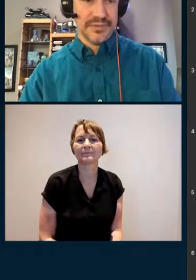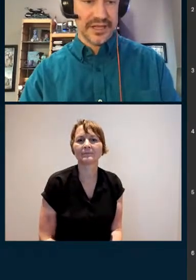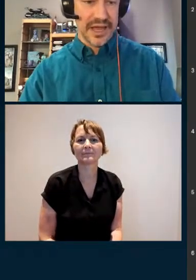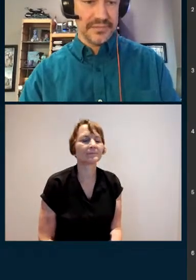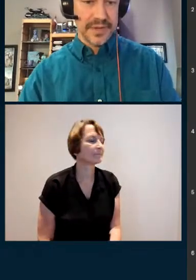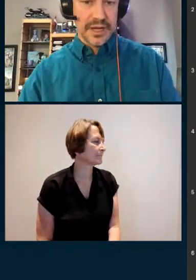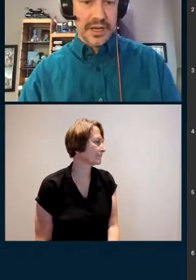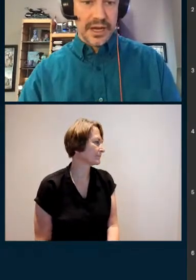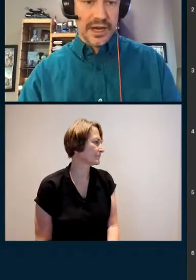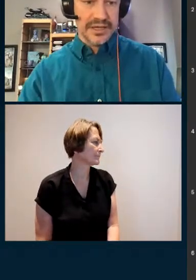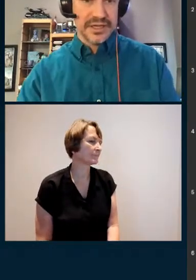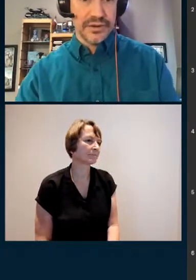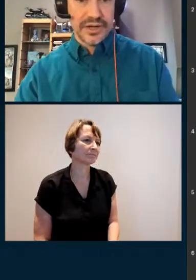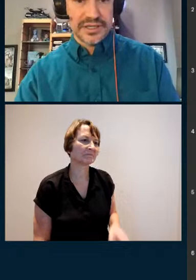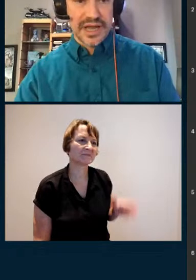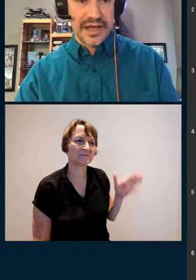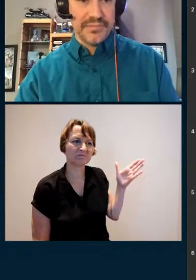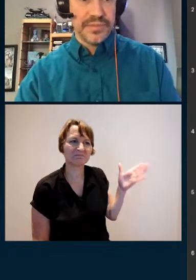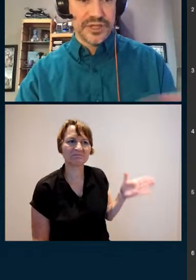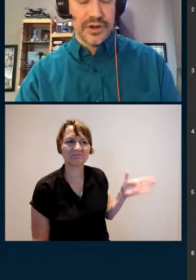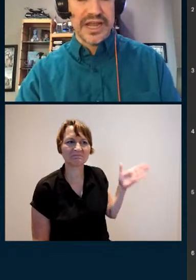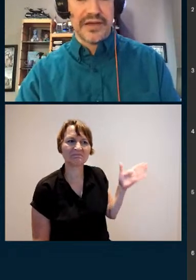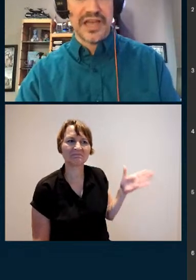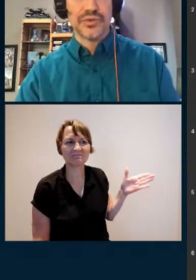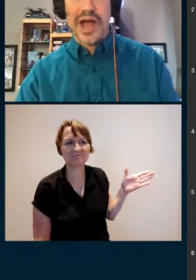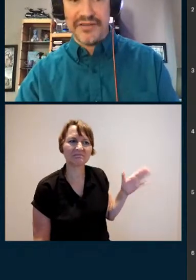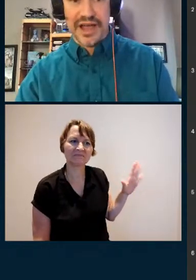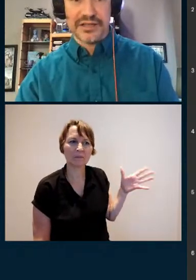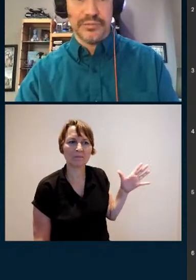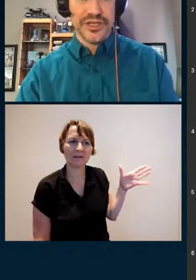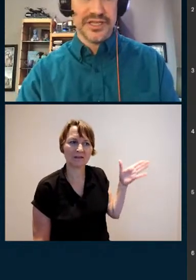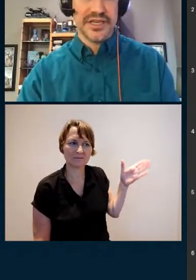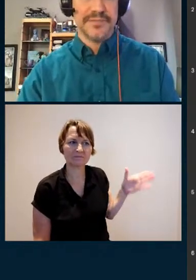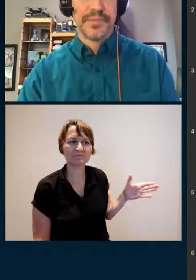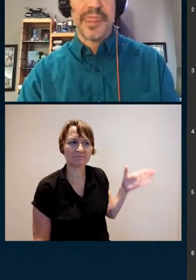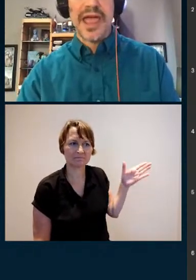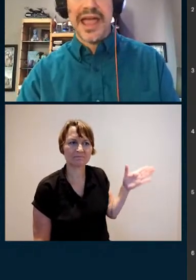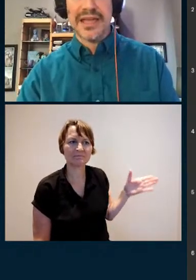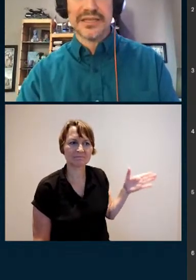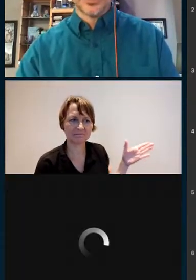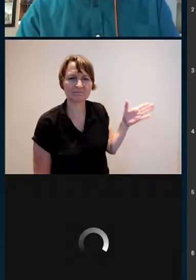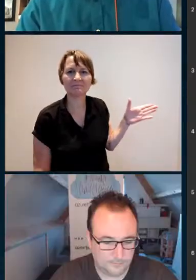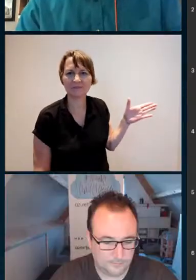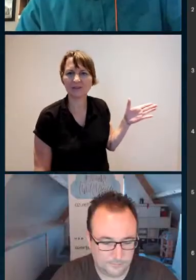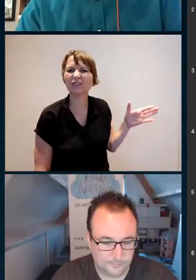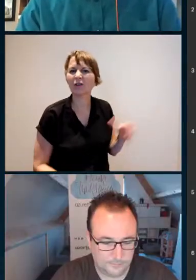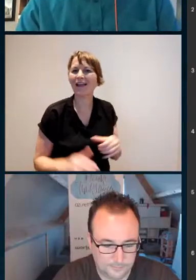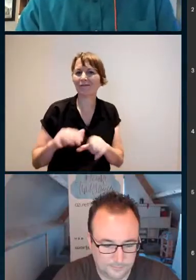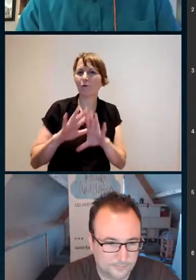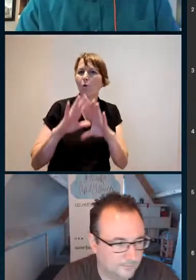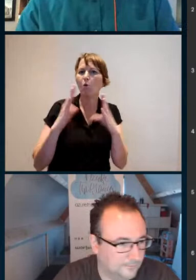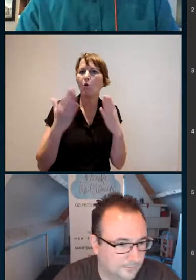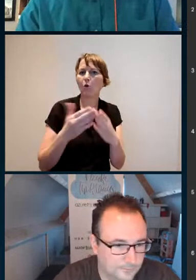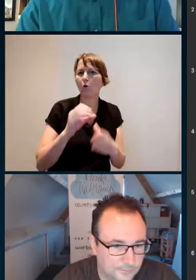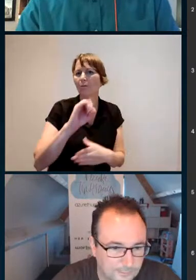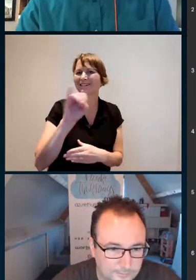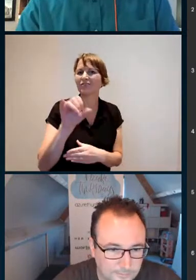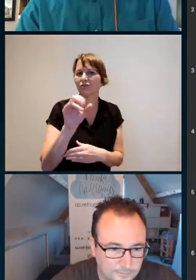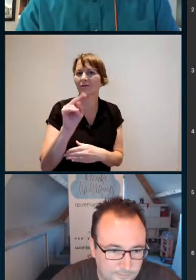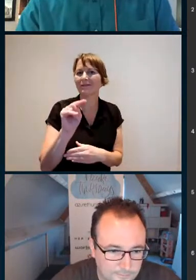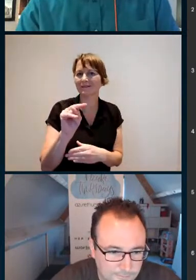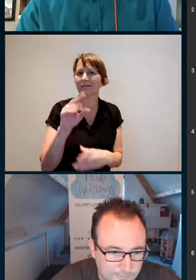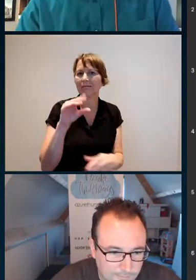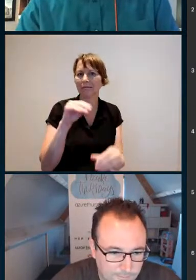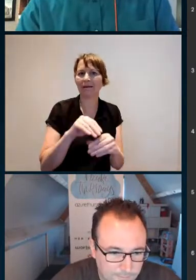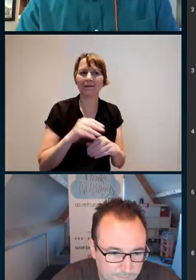Yeah, something like that. So anyhow, that's why I've got global JSON in. And just so you know, that's